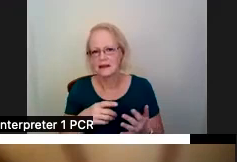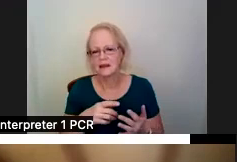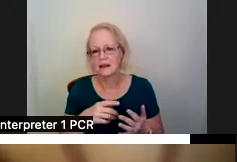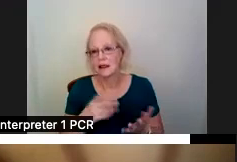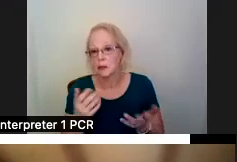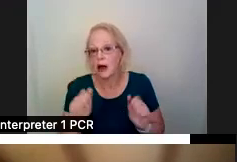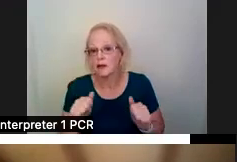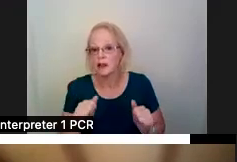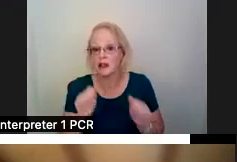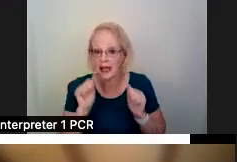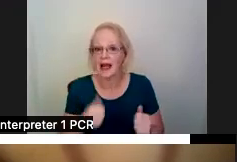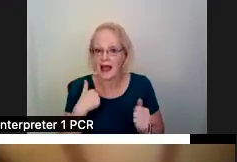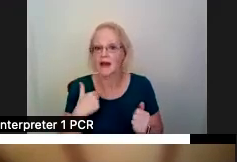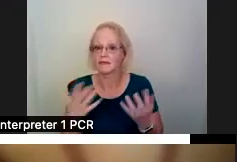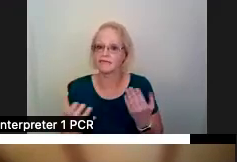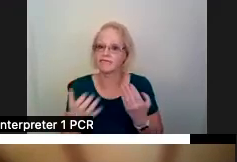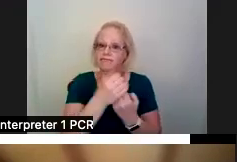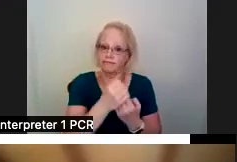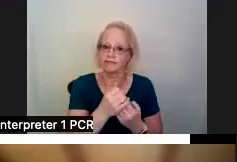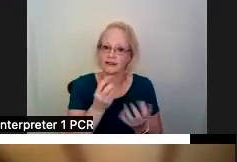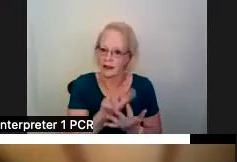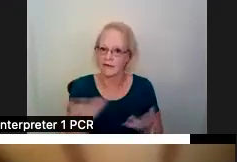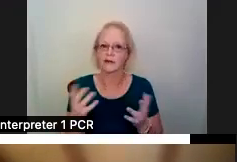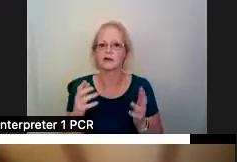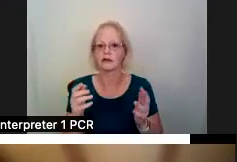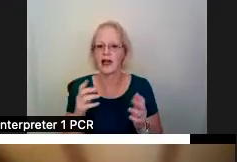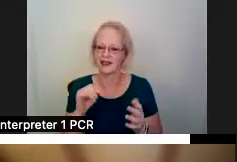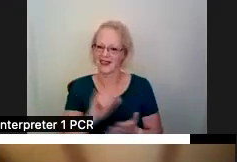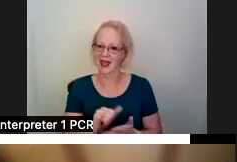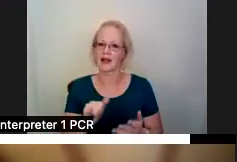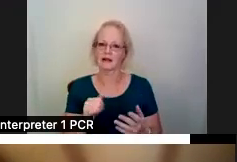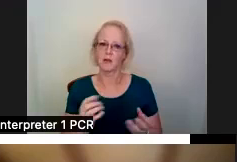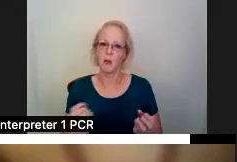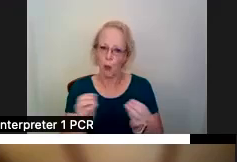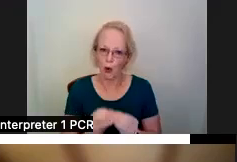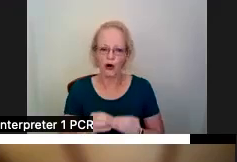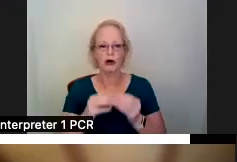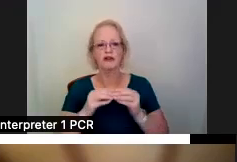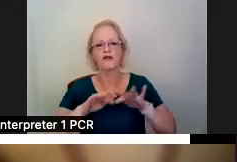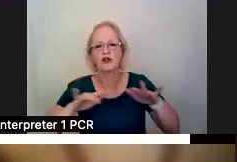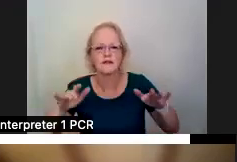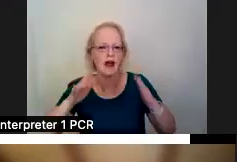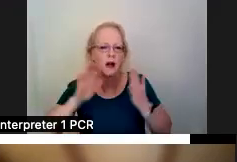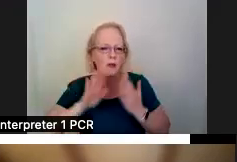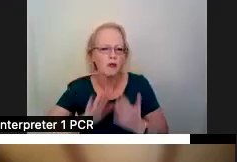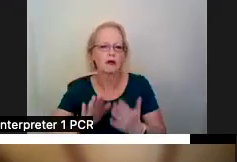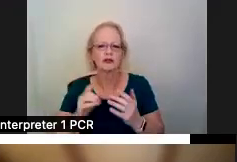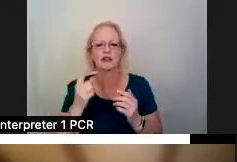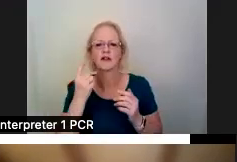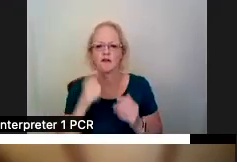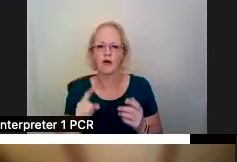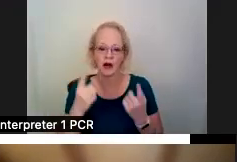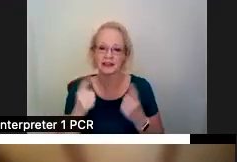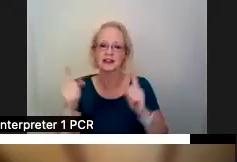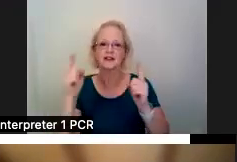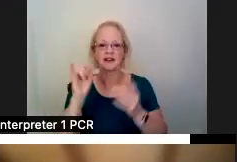used together to really provide a good diversified approach to achieving retirement income.